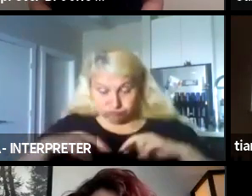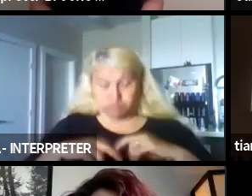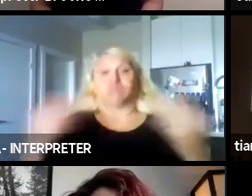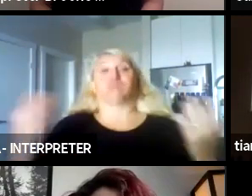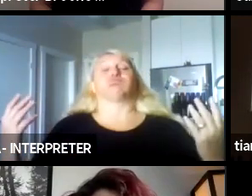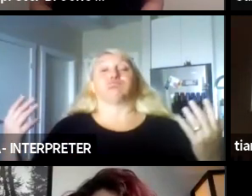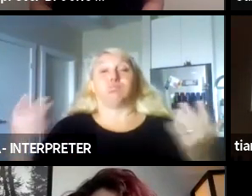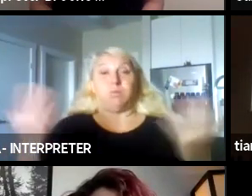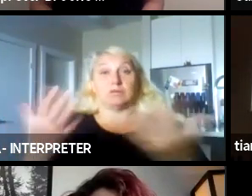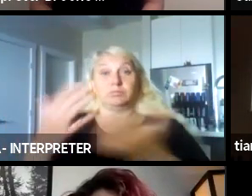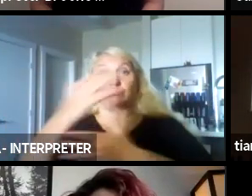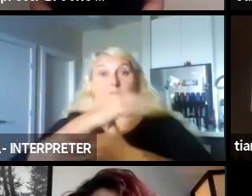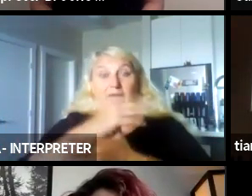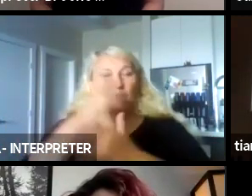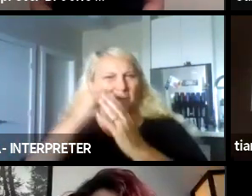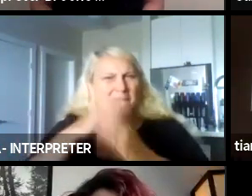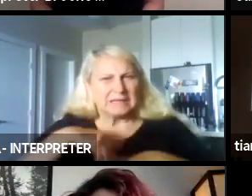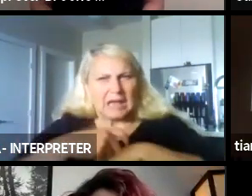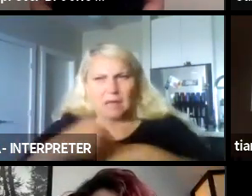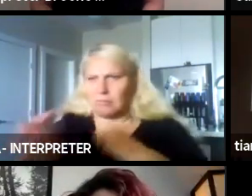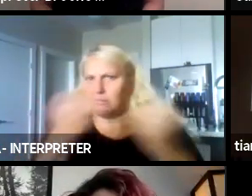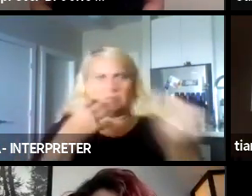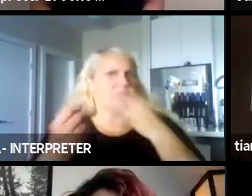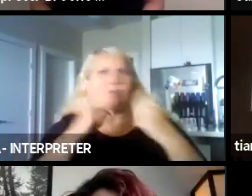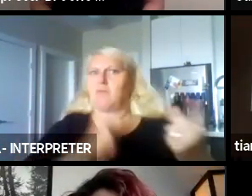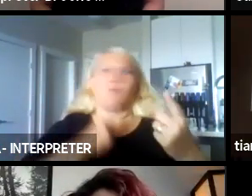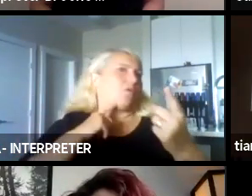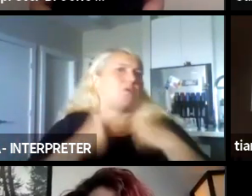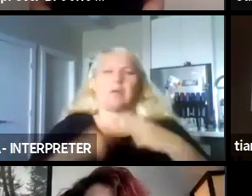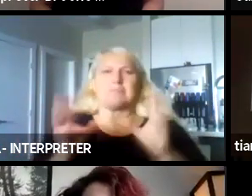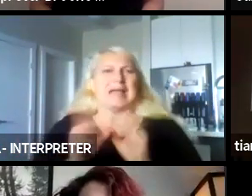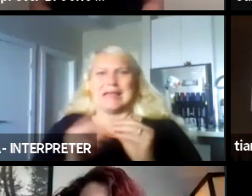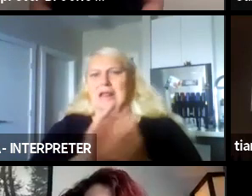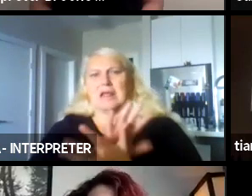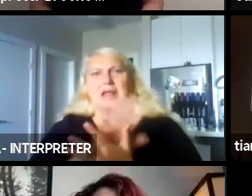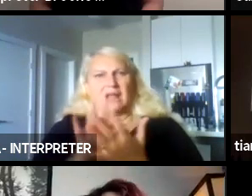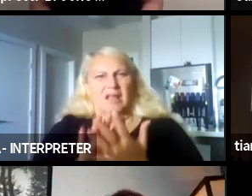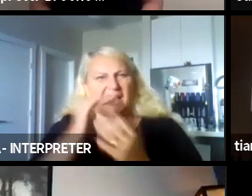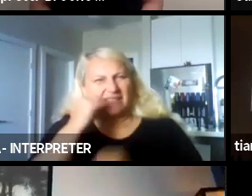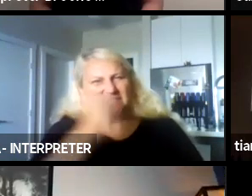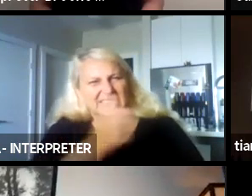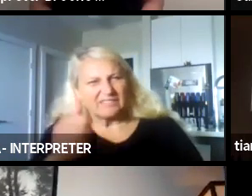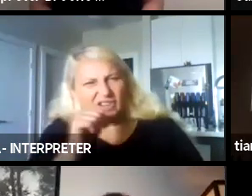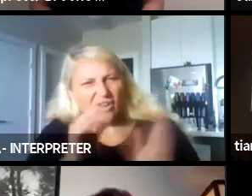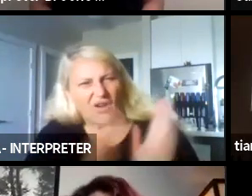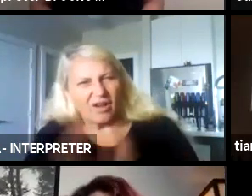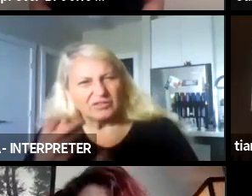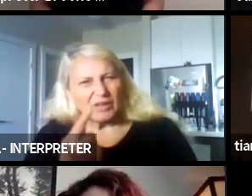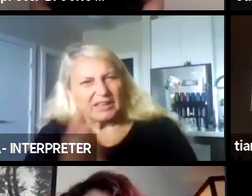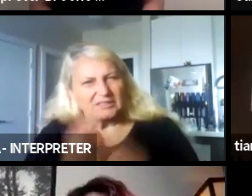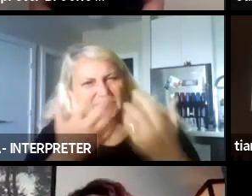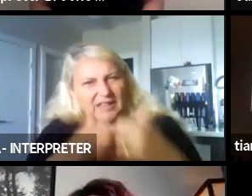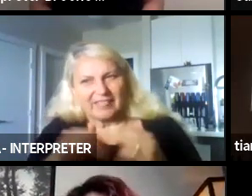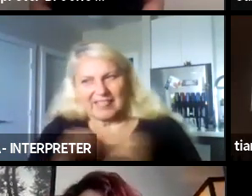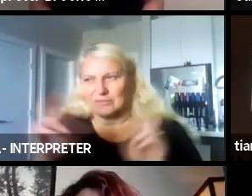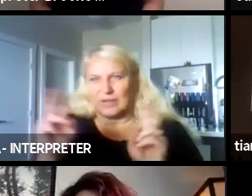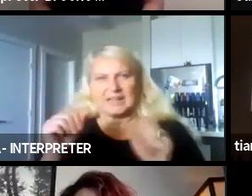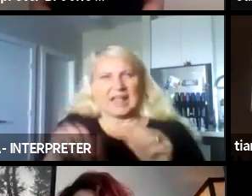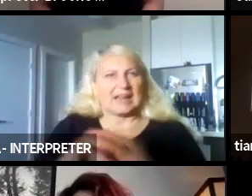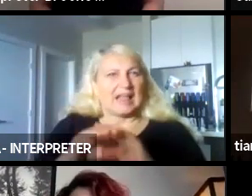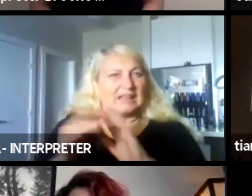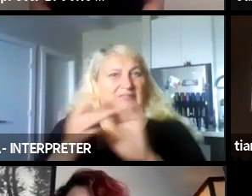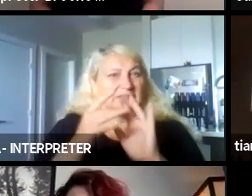you demand your time if the people organizing the meetings are not organizing them in ways that are accessible? Check.